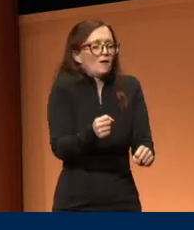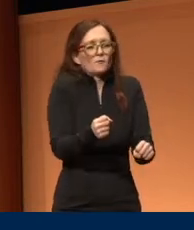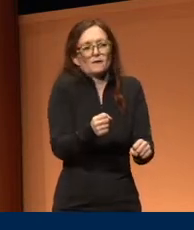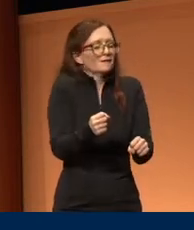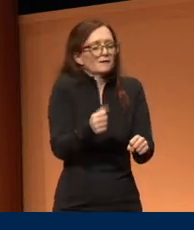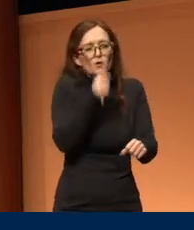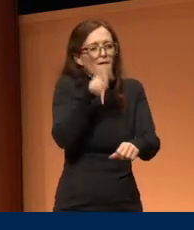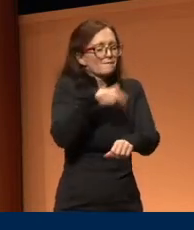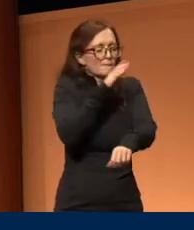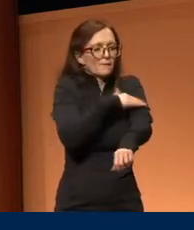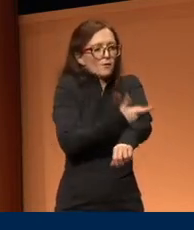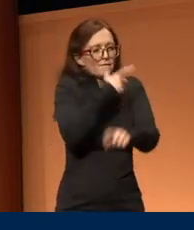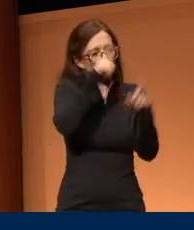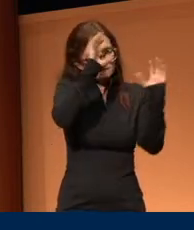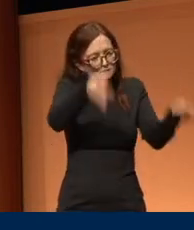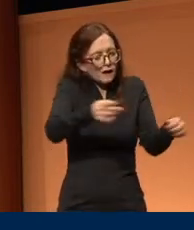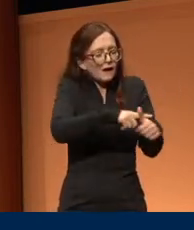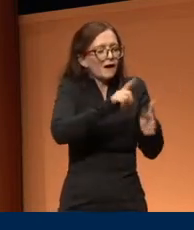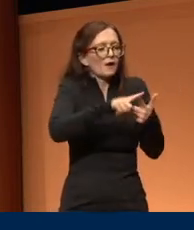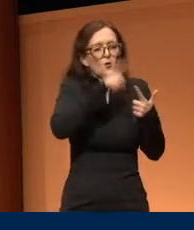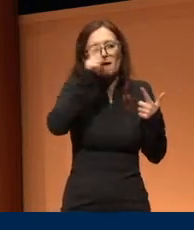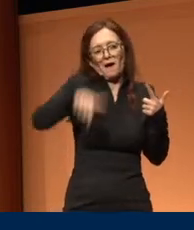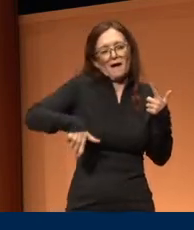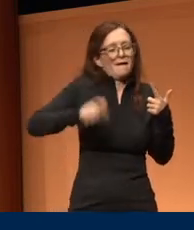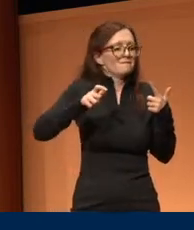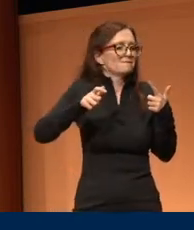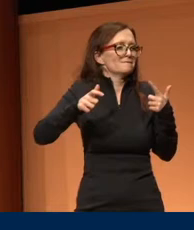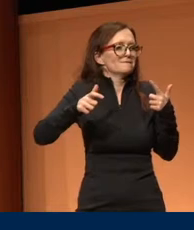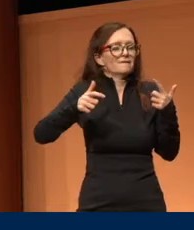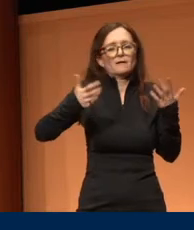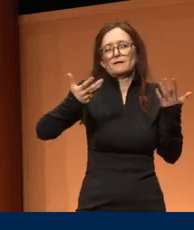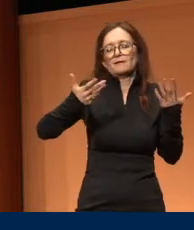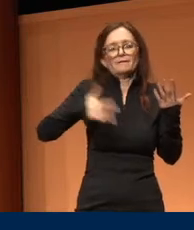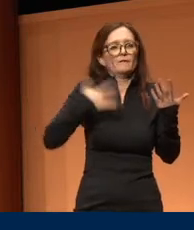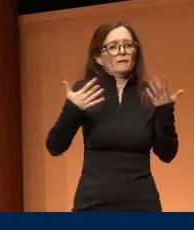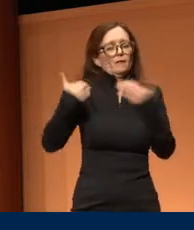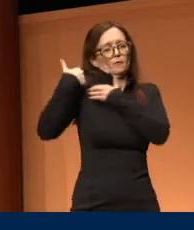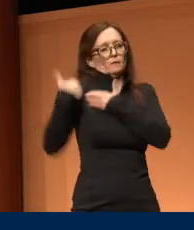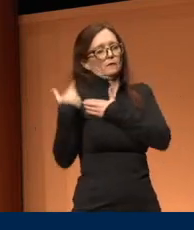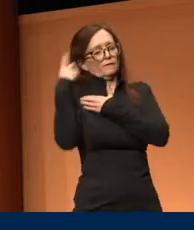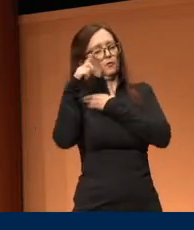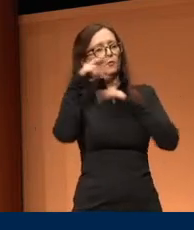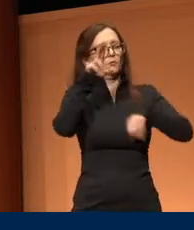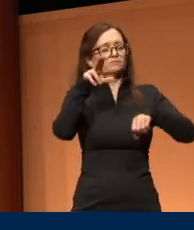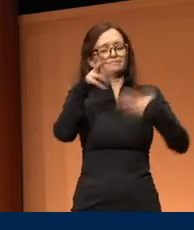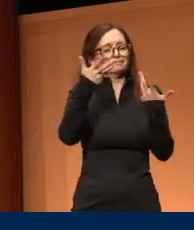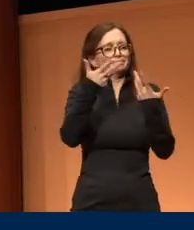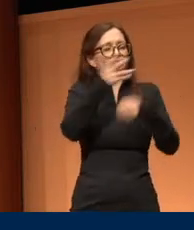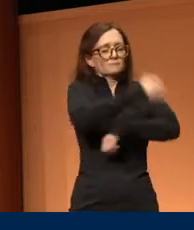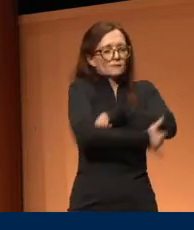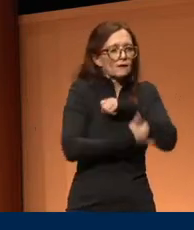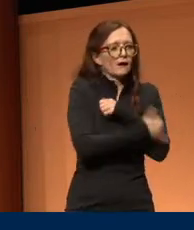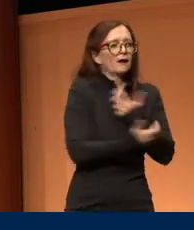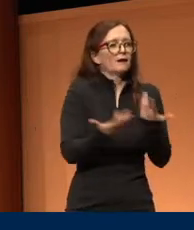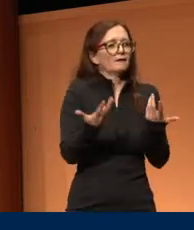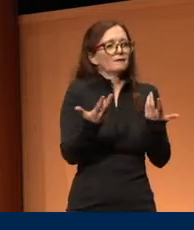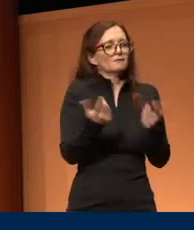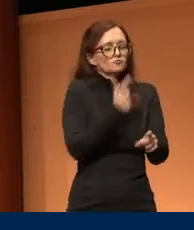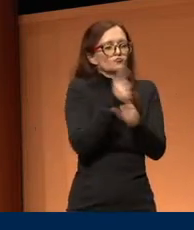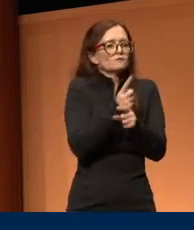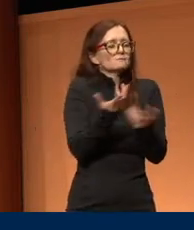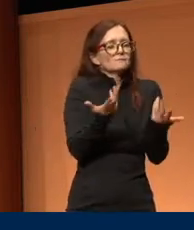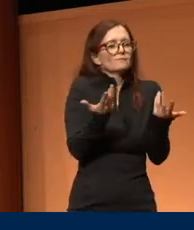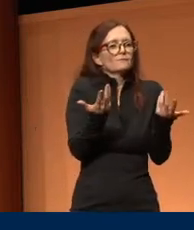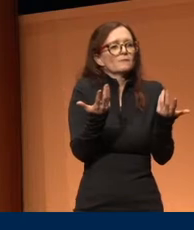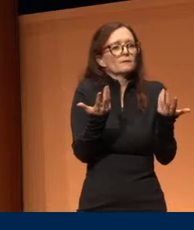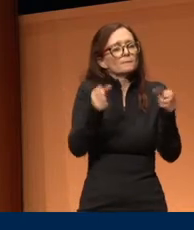have to decide anything, nor did they have to be kept accountable to the nation for it. Presumably, if the stakes had been higher,